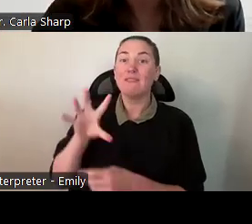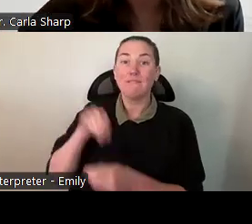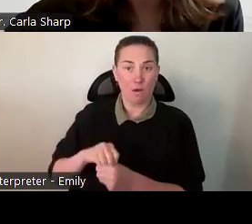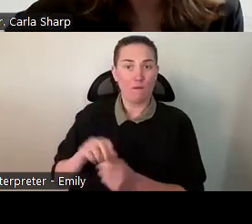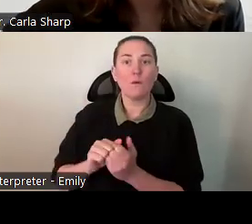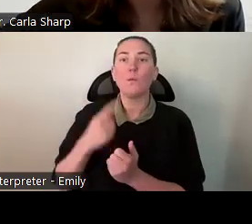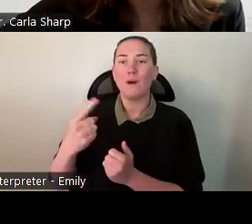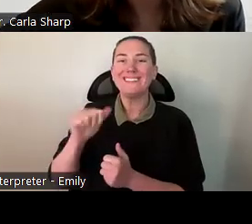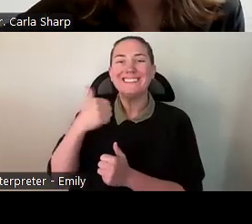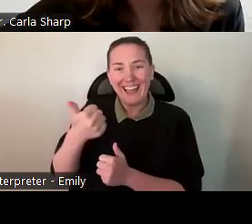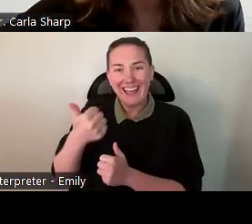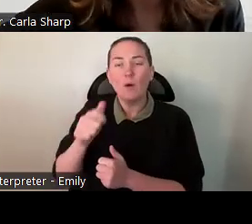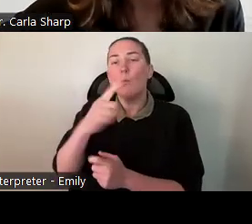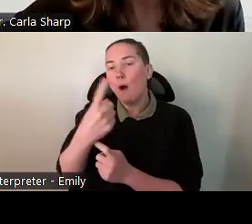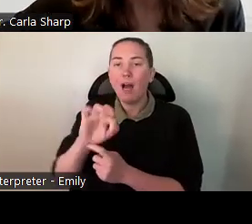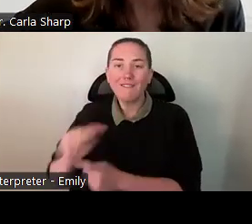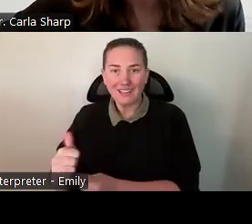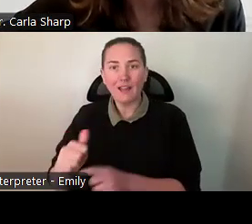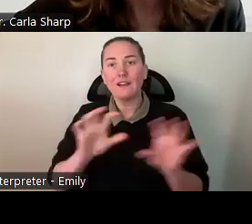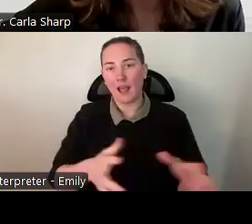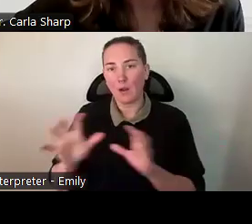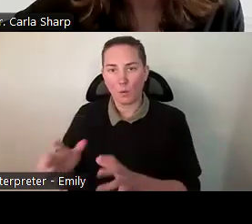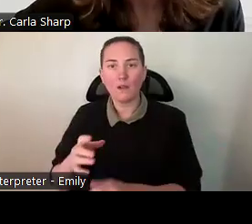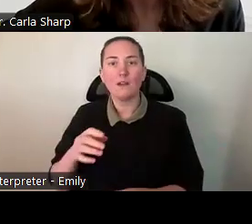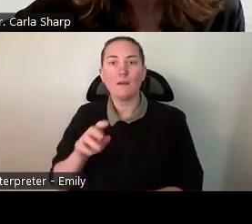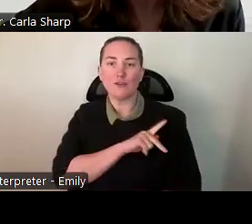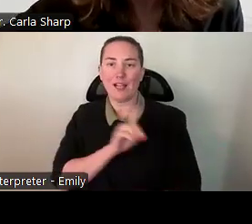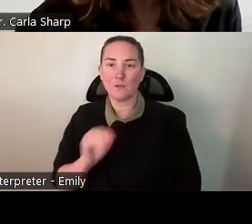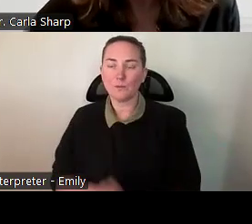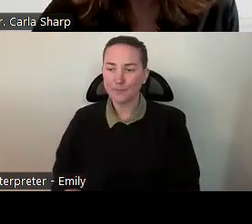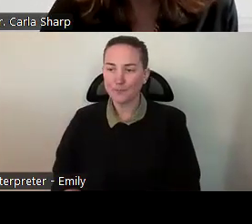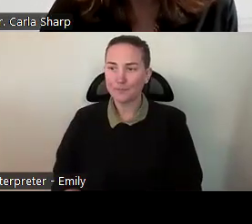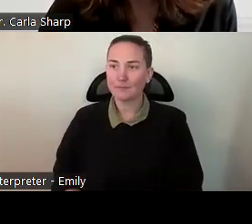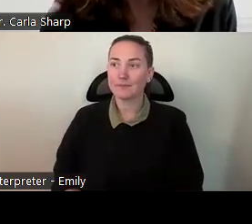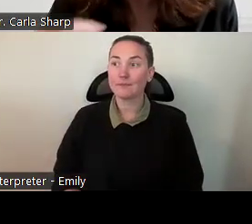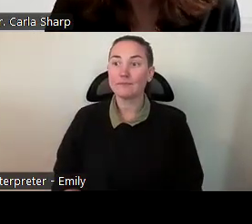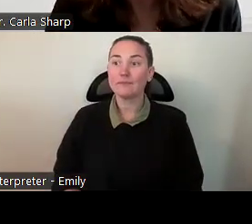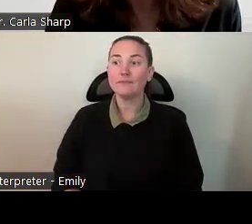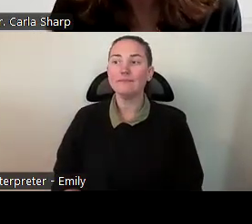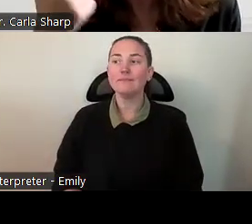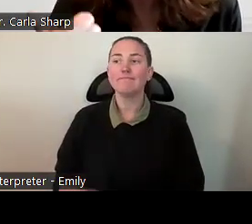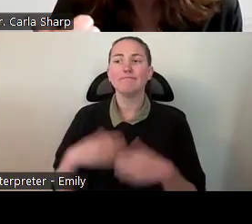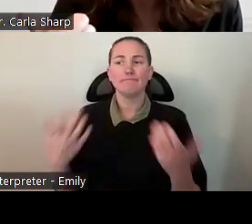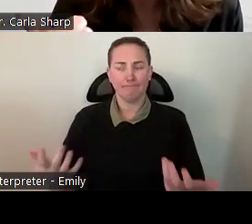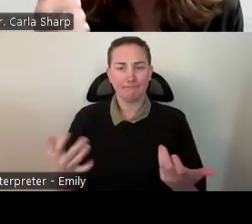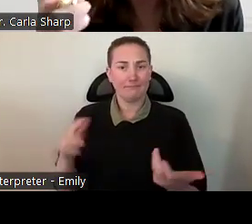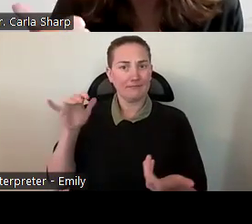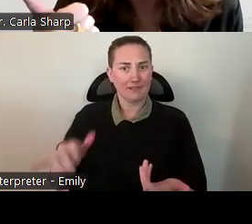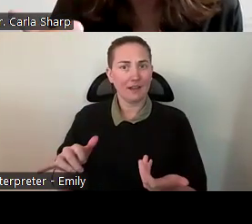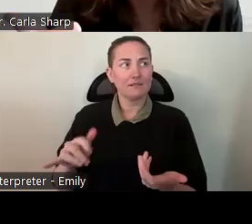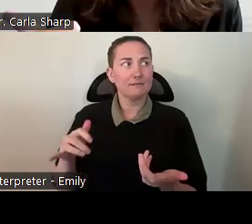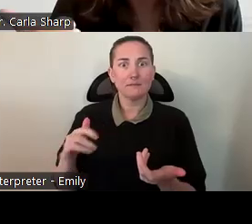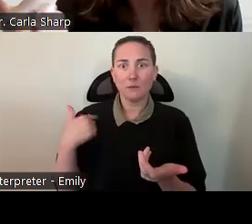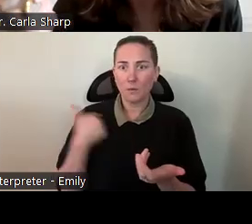categorically defined personality disorders. Now, importantly, when we look at this, we know, like I said,